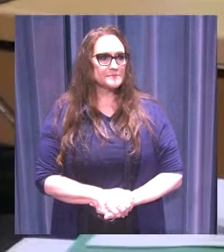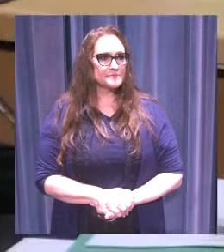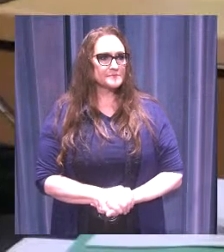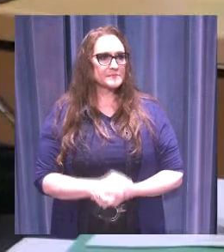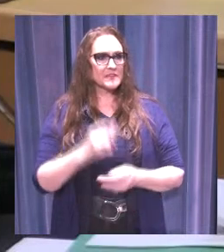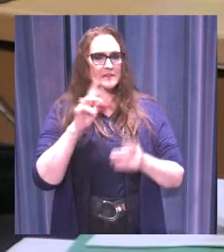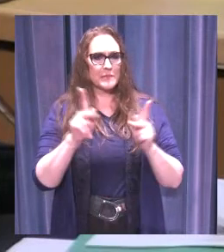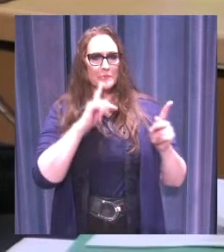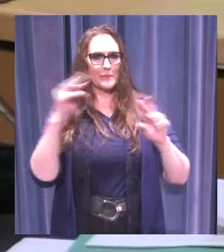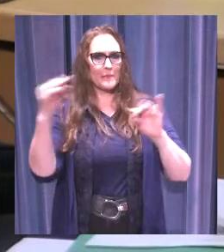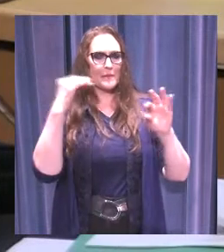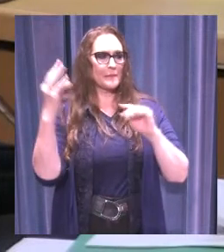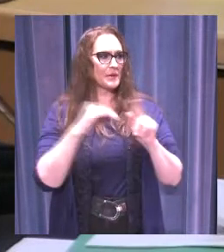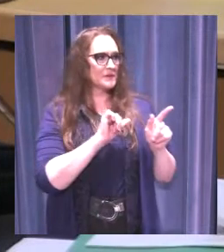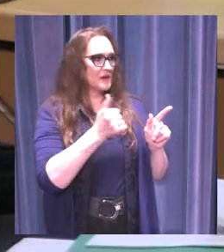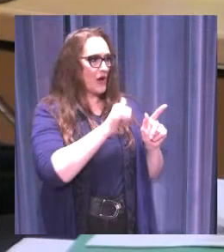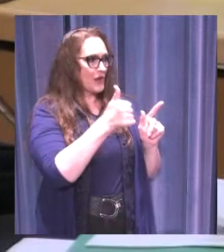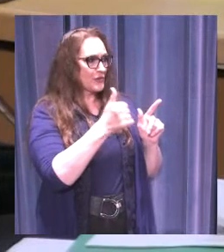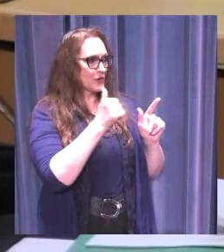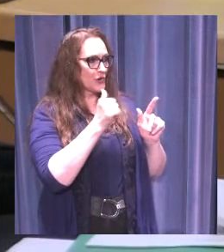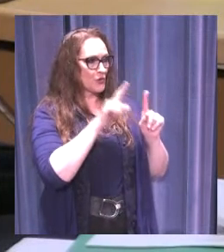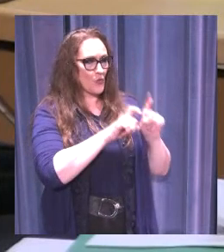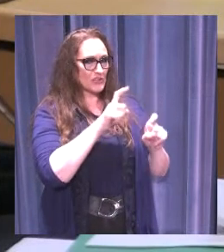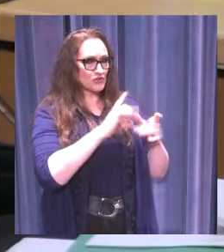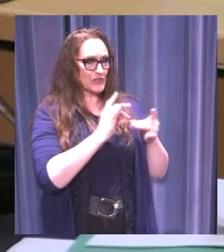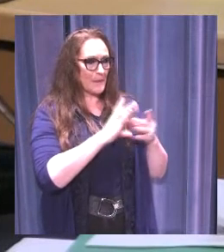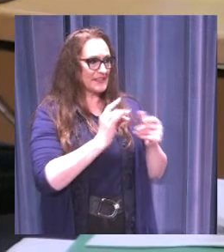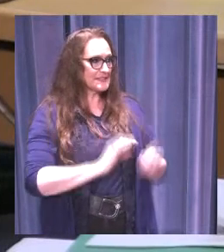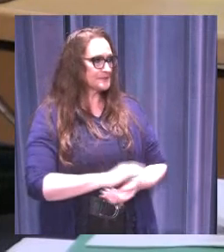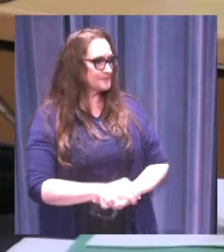Any other questions or comments?